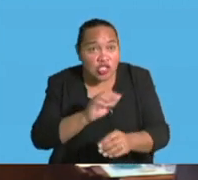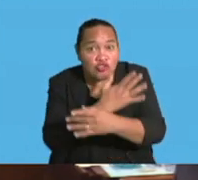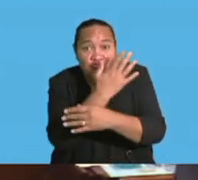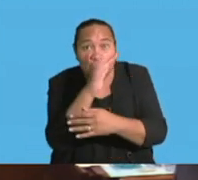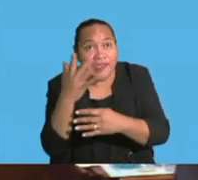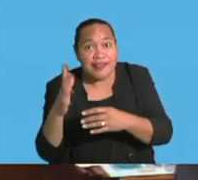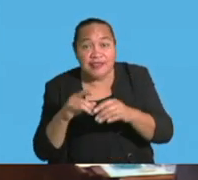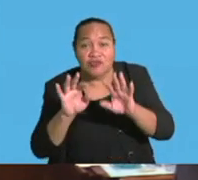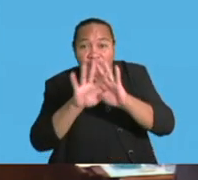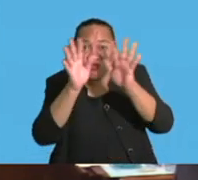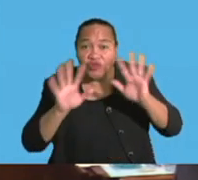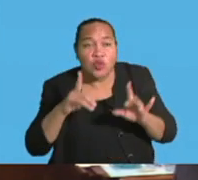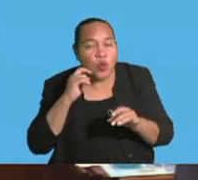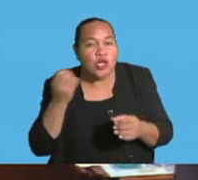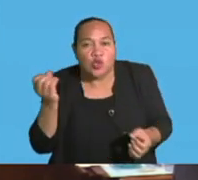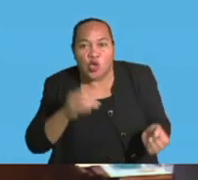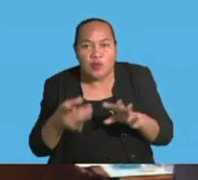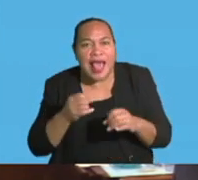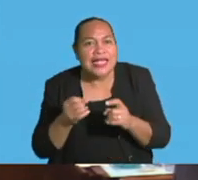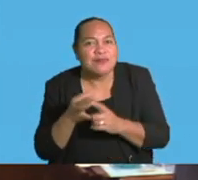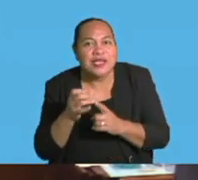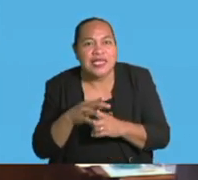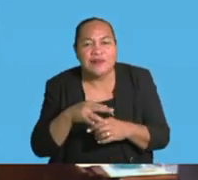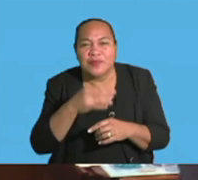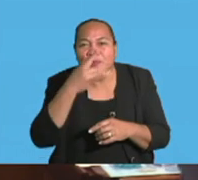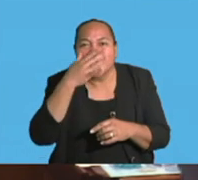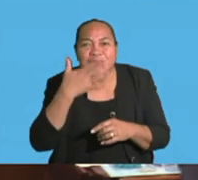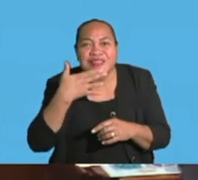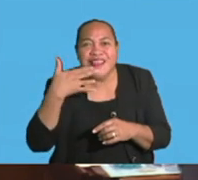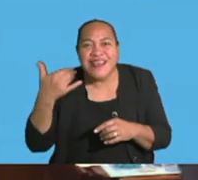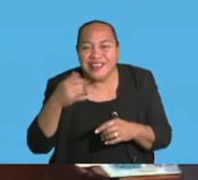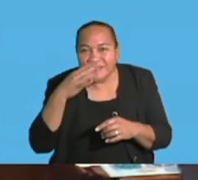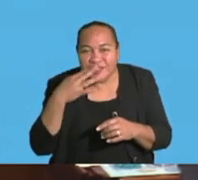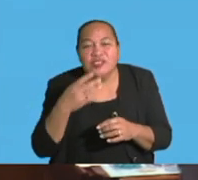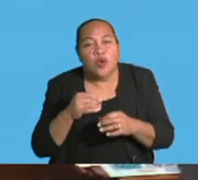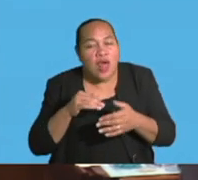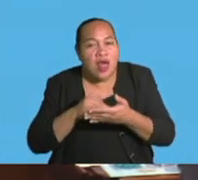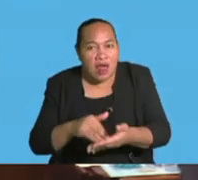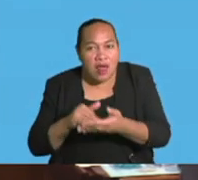Fiji's economic growth, especially sandalwood and commercial plantation species.